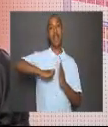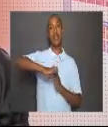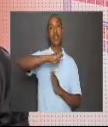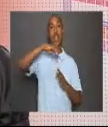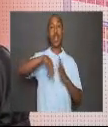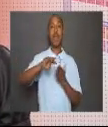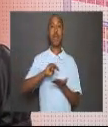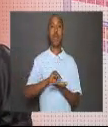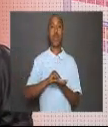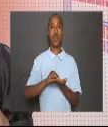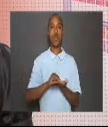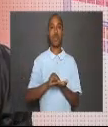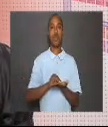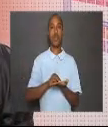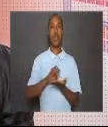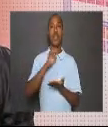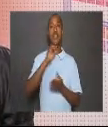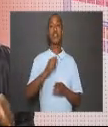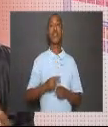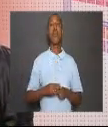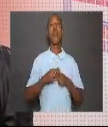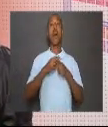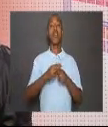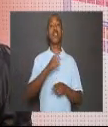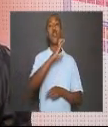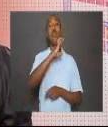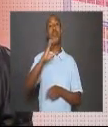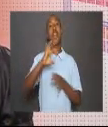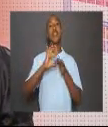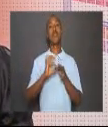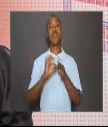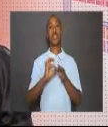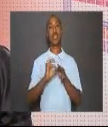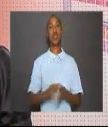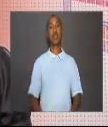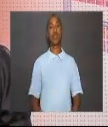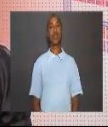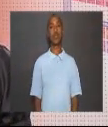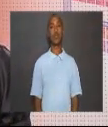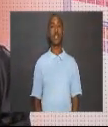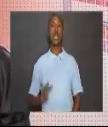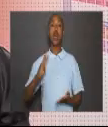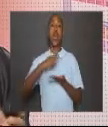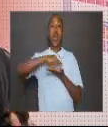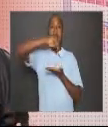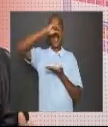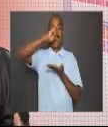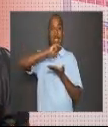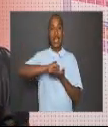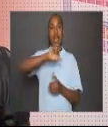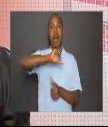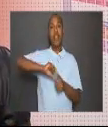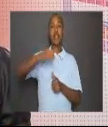in a molecule is known as a covalent bond. We learned that